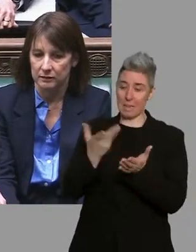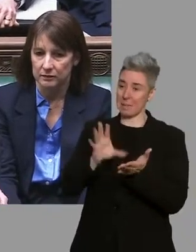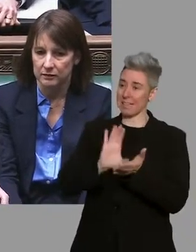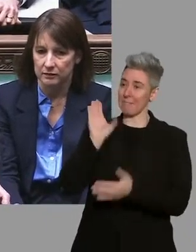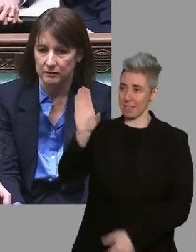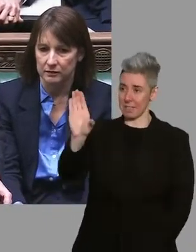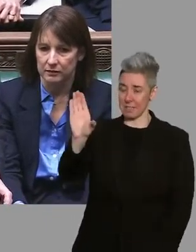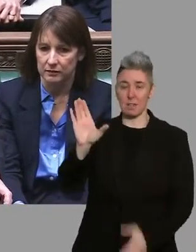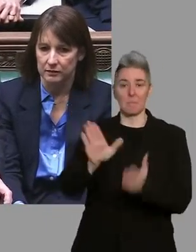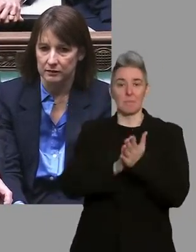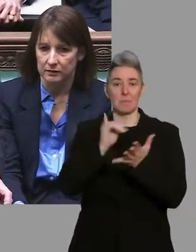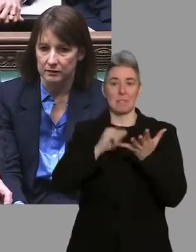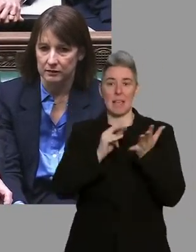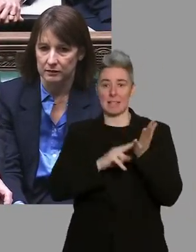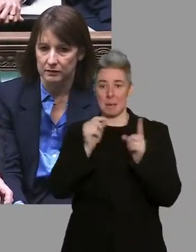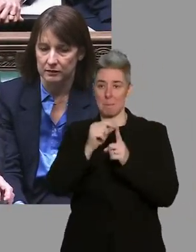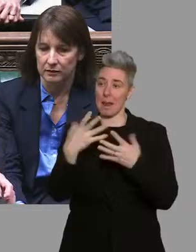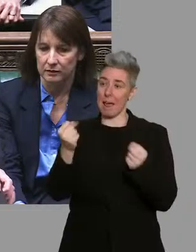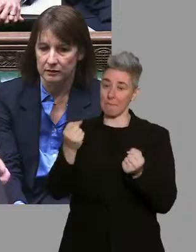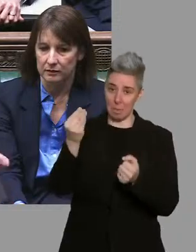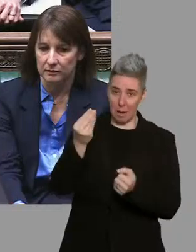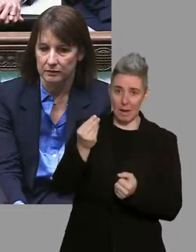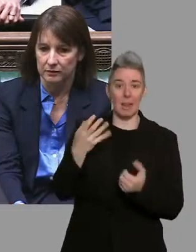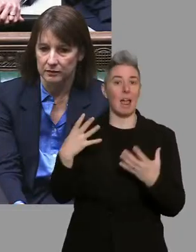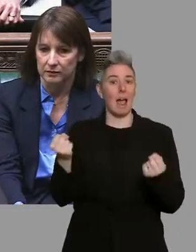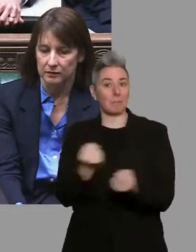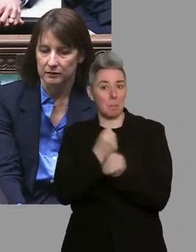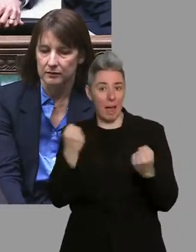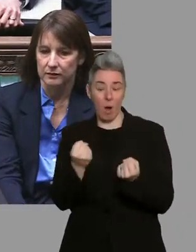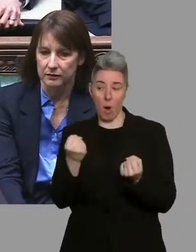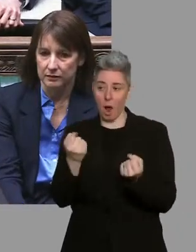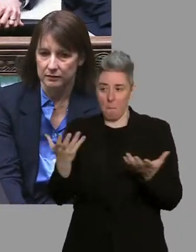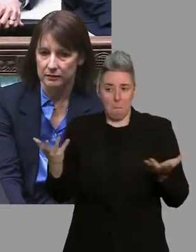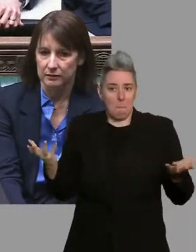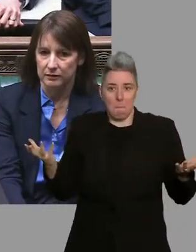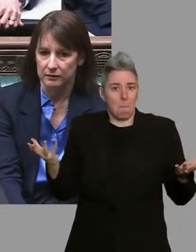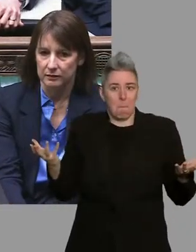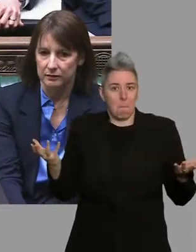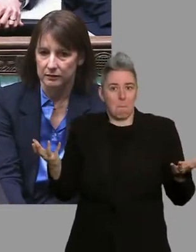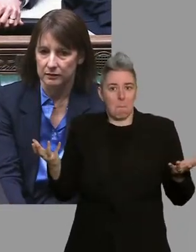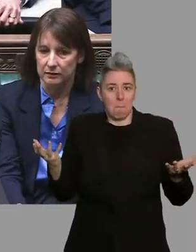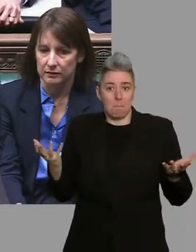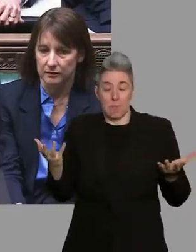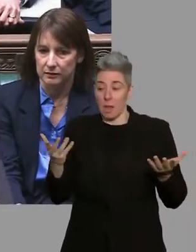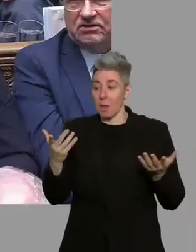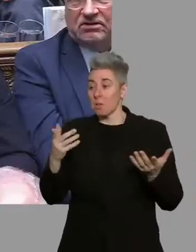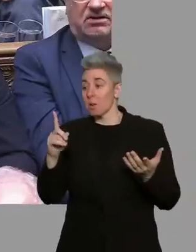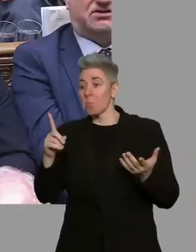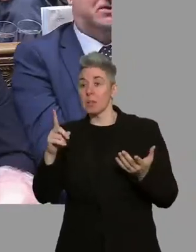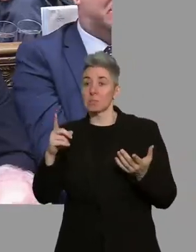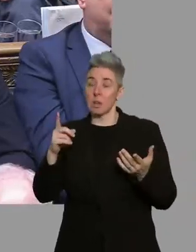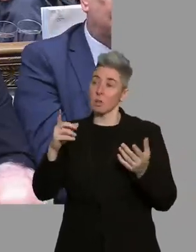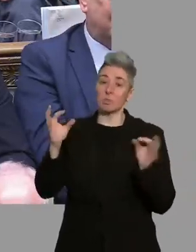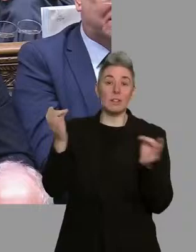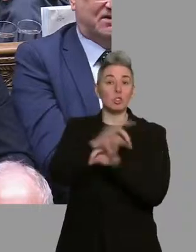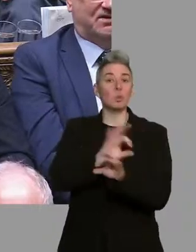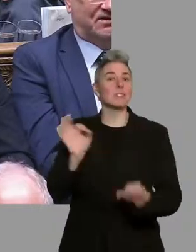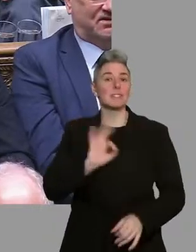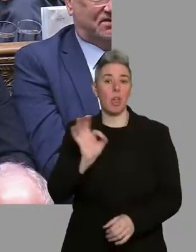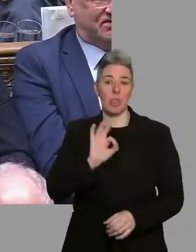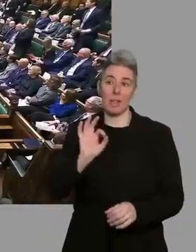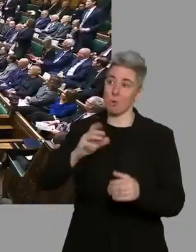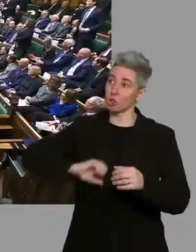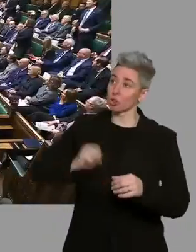no more excuses for the non-delivery that we see in Scotland. If he wants me to reverse that, he should say so.